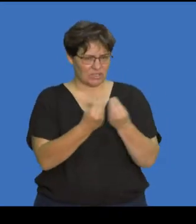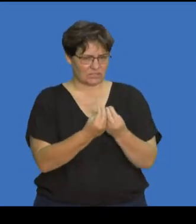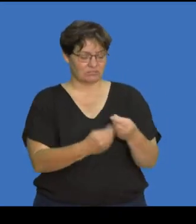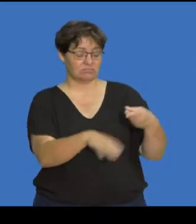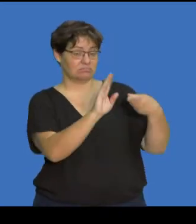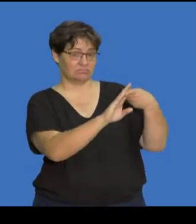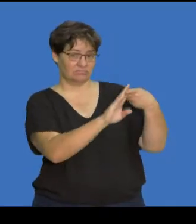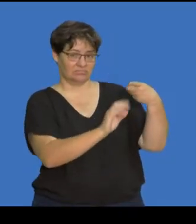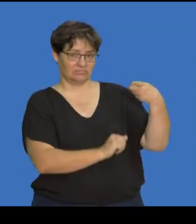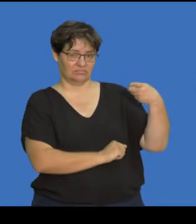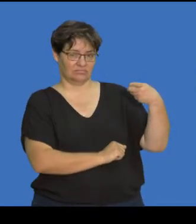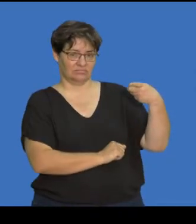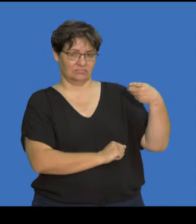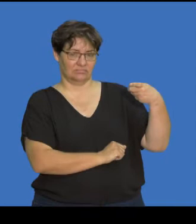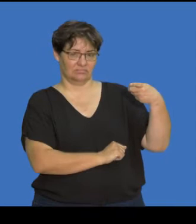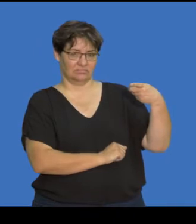will, one, be your